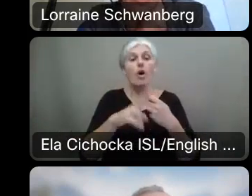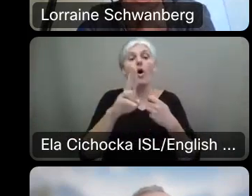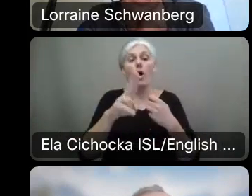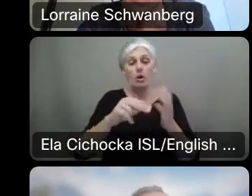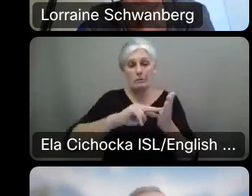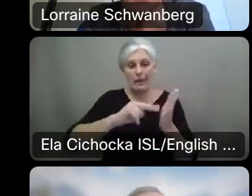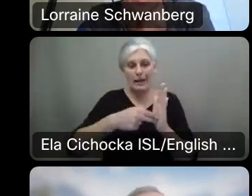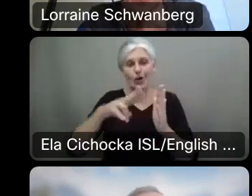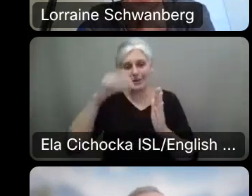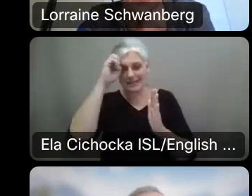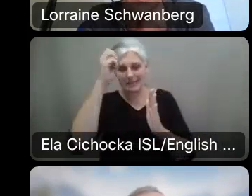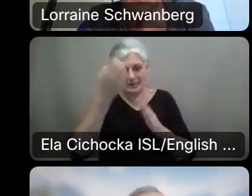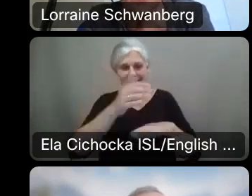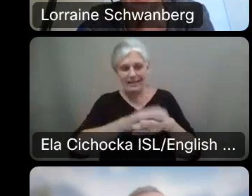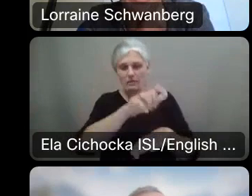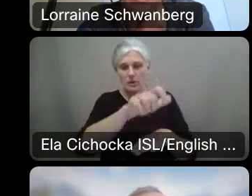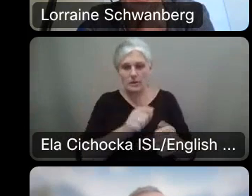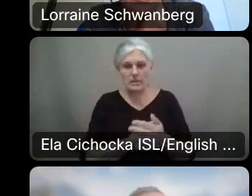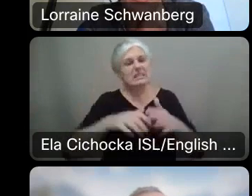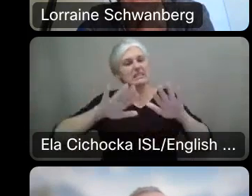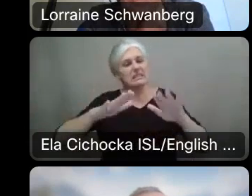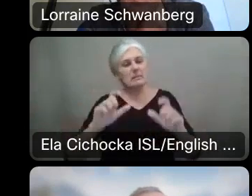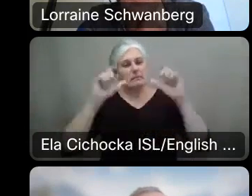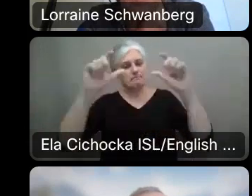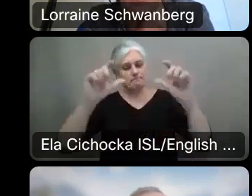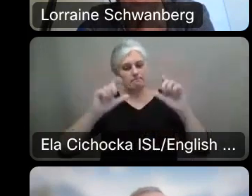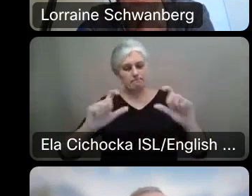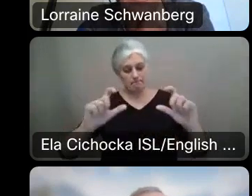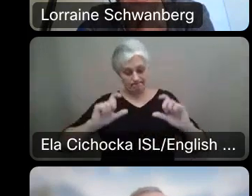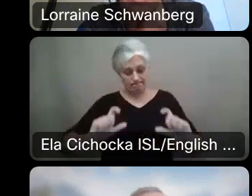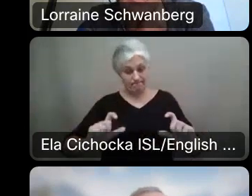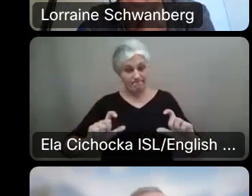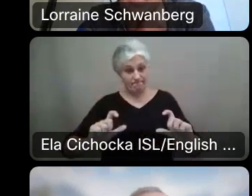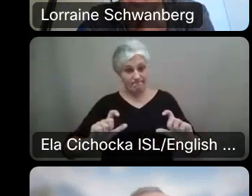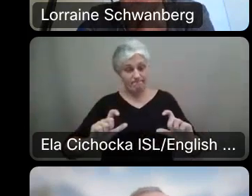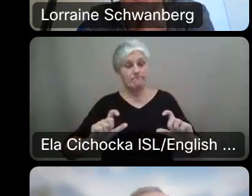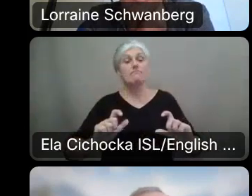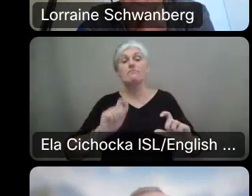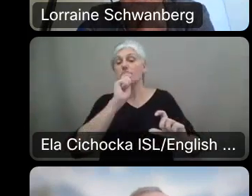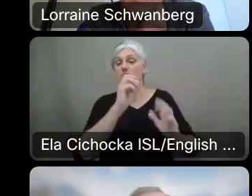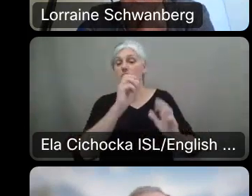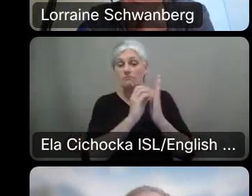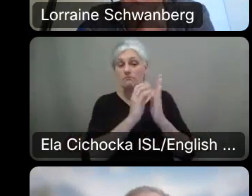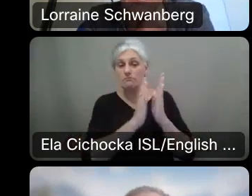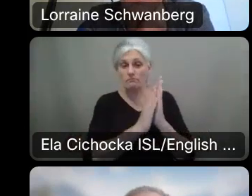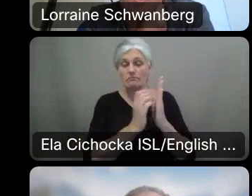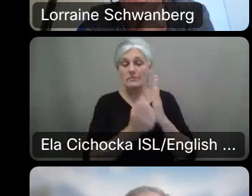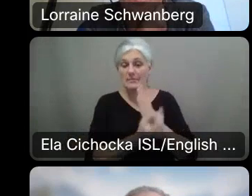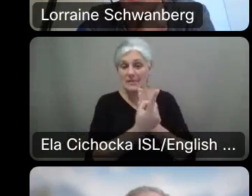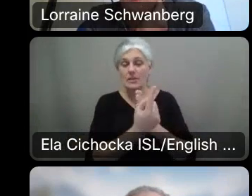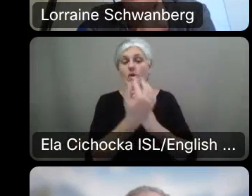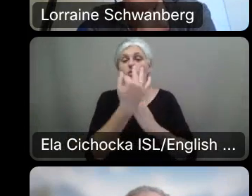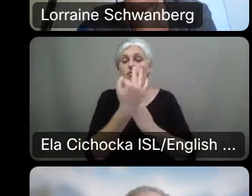death. So written similarly to the aforementioned notifiable incidents, the difference here being that there was a